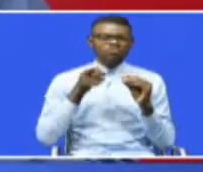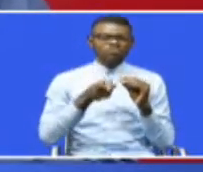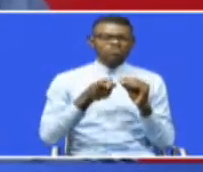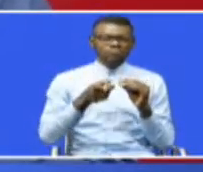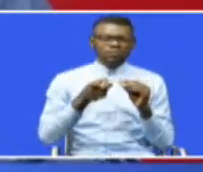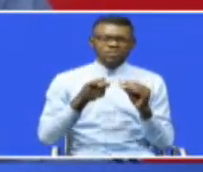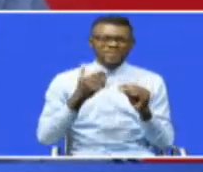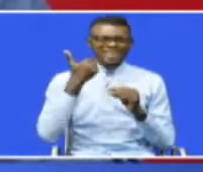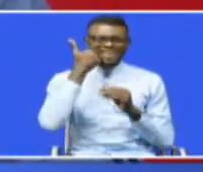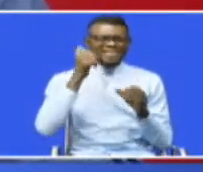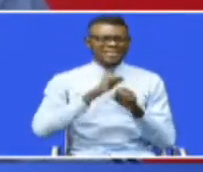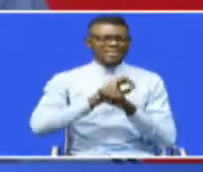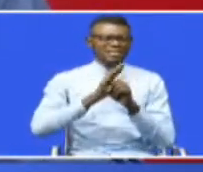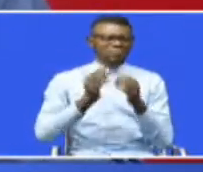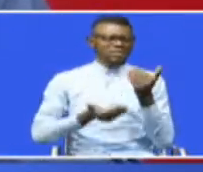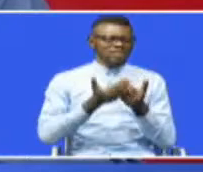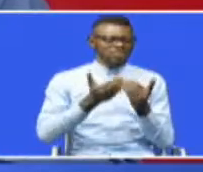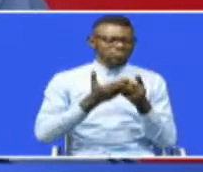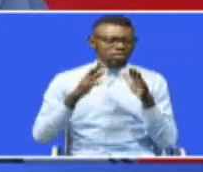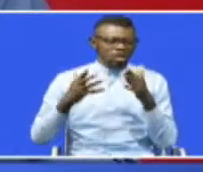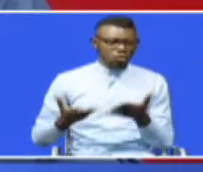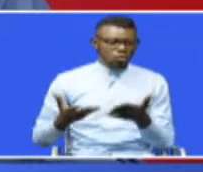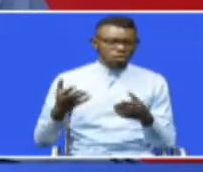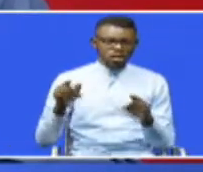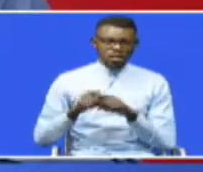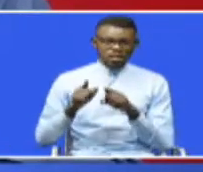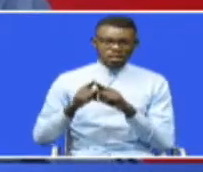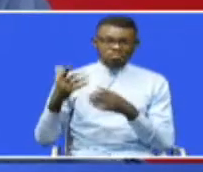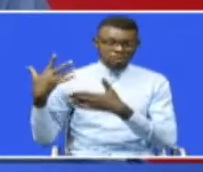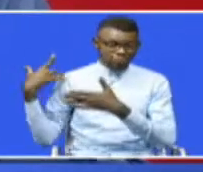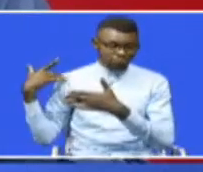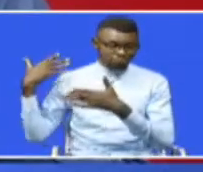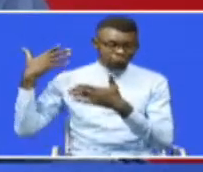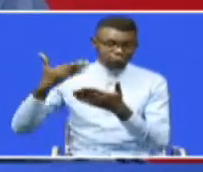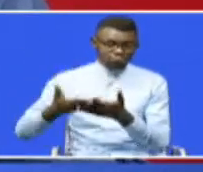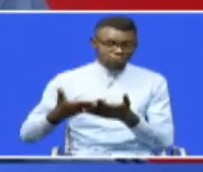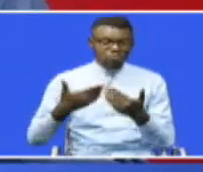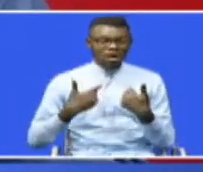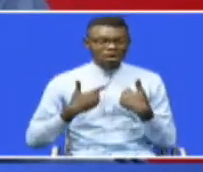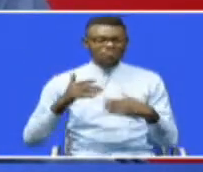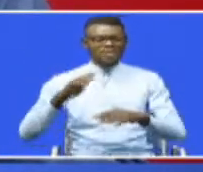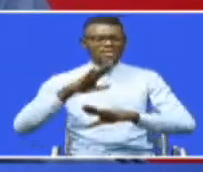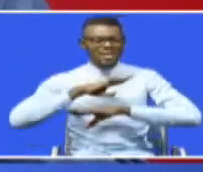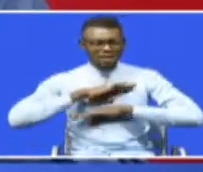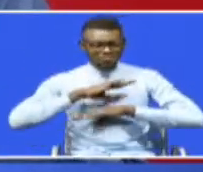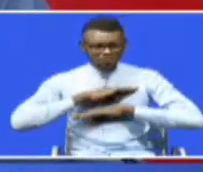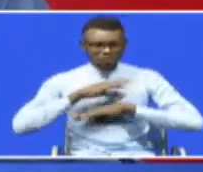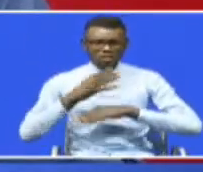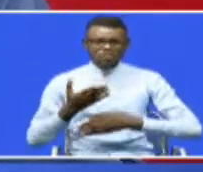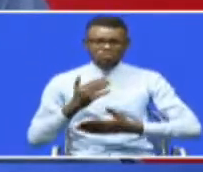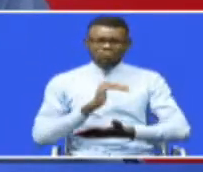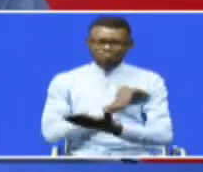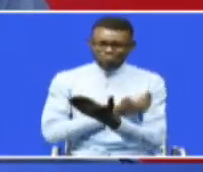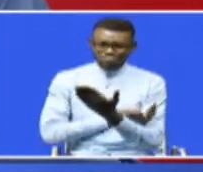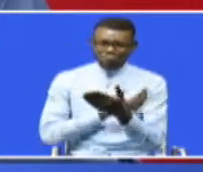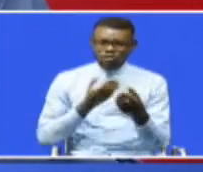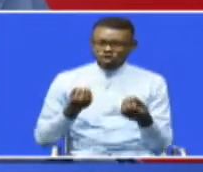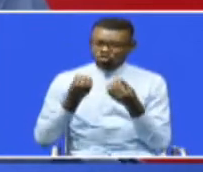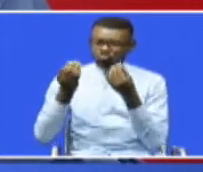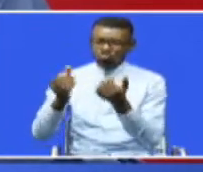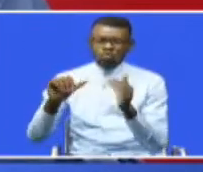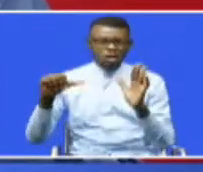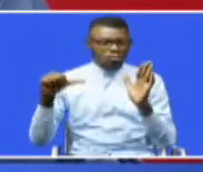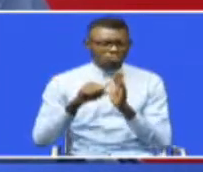with the disease. We have also, over the last couple of months, built sufficient capacity to deal with the current state of